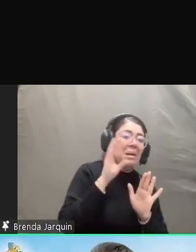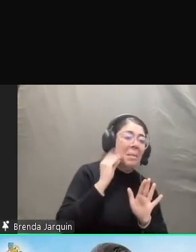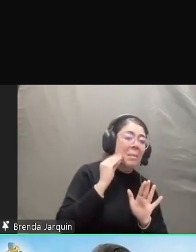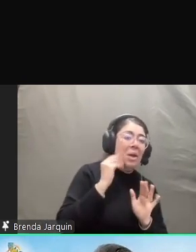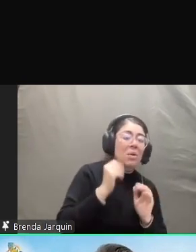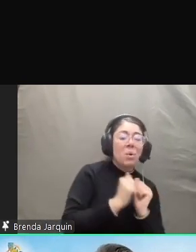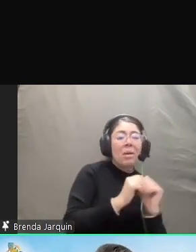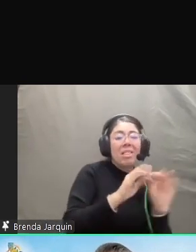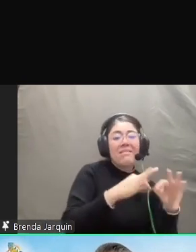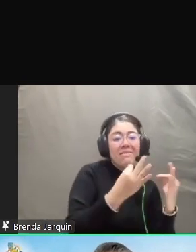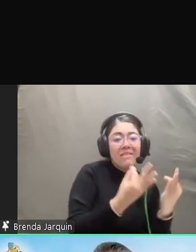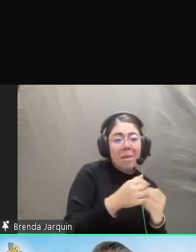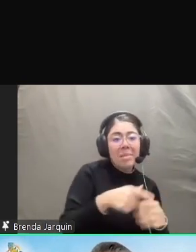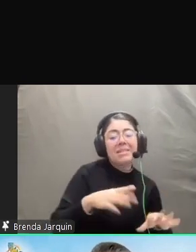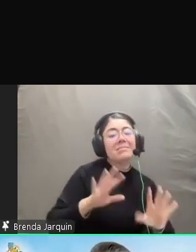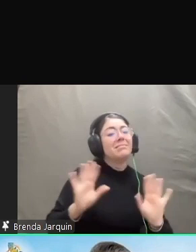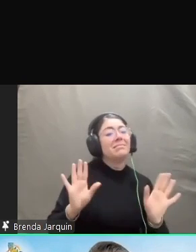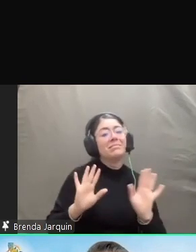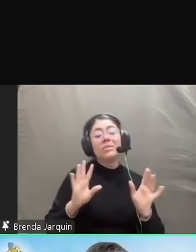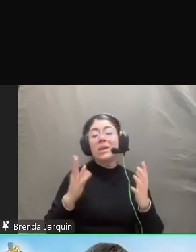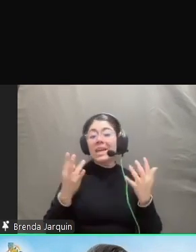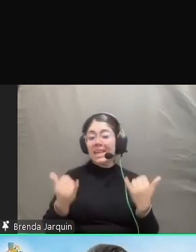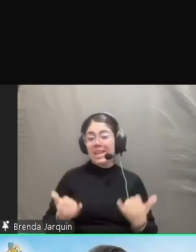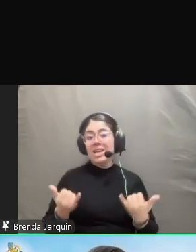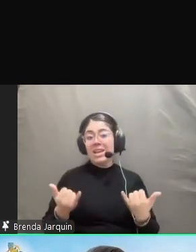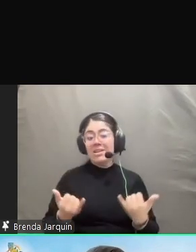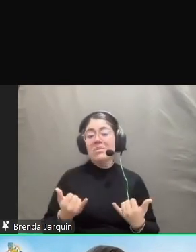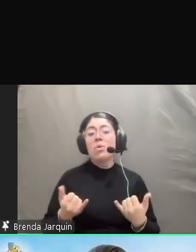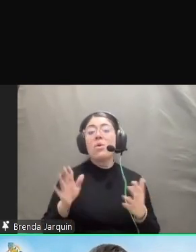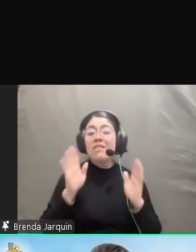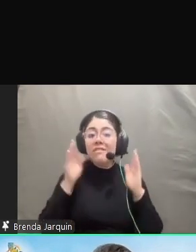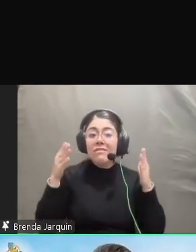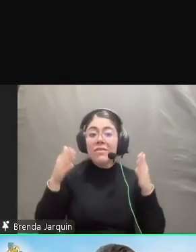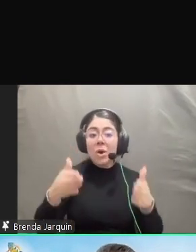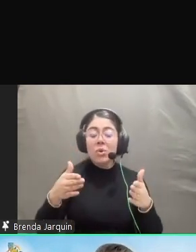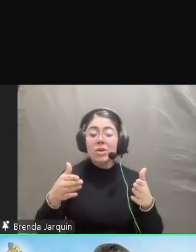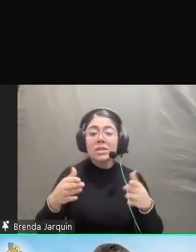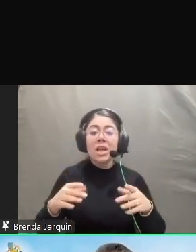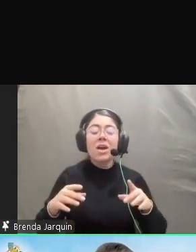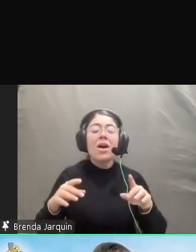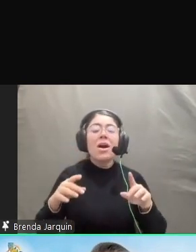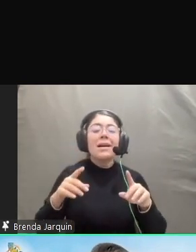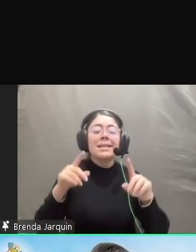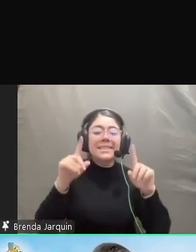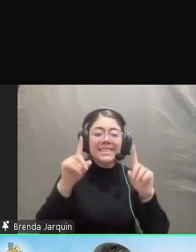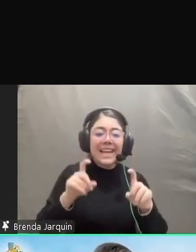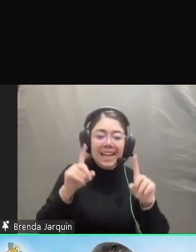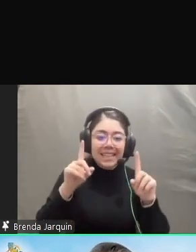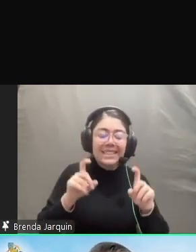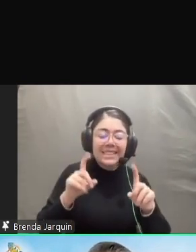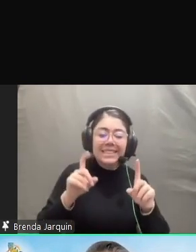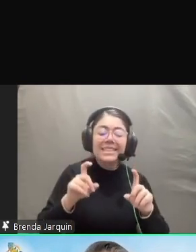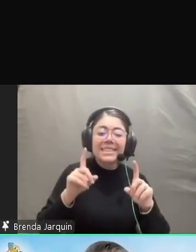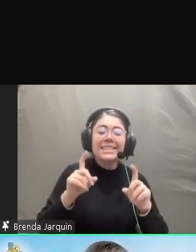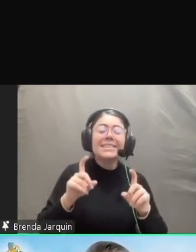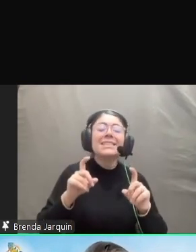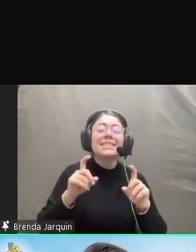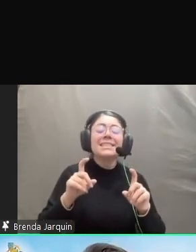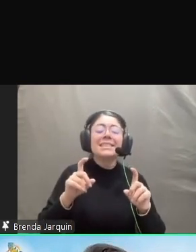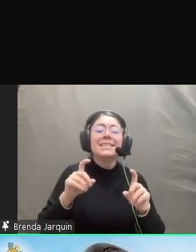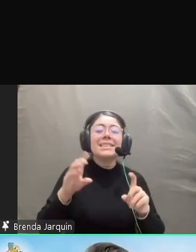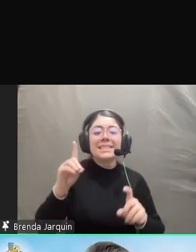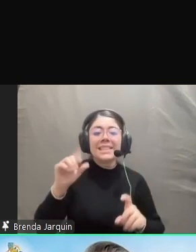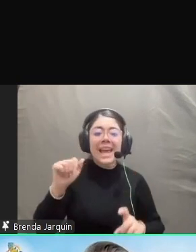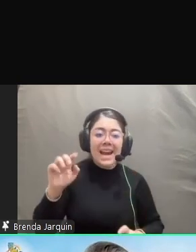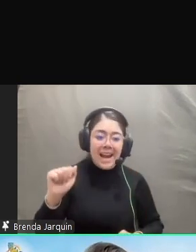to focus on asset-based assessment of our collaborative practices in each